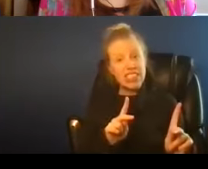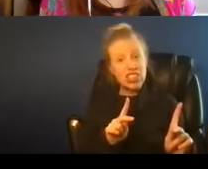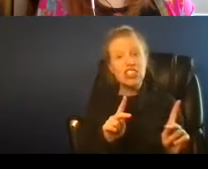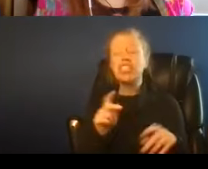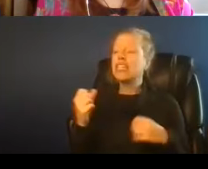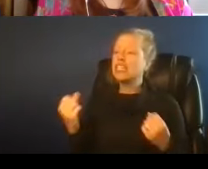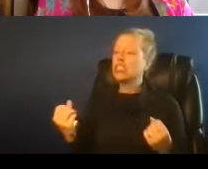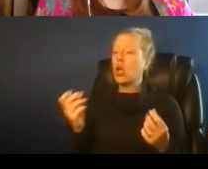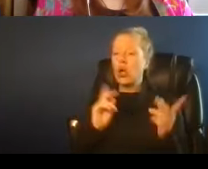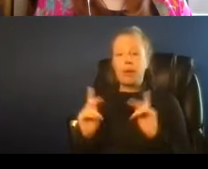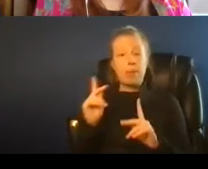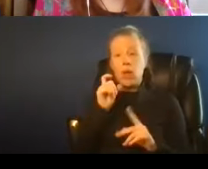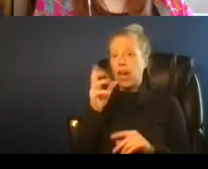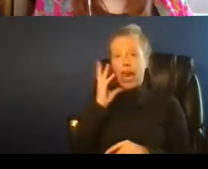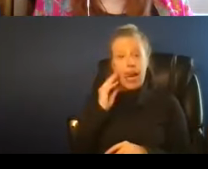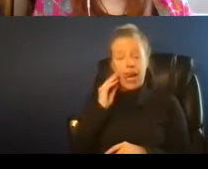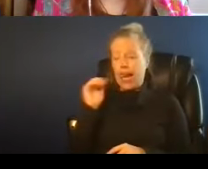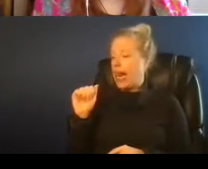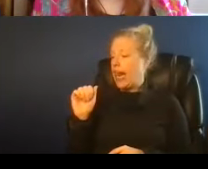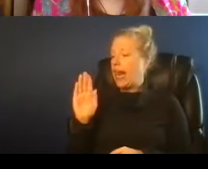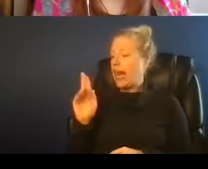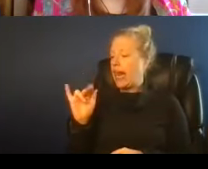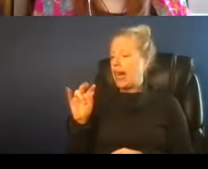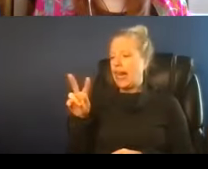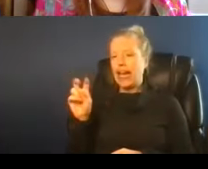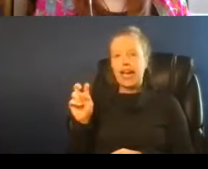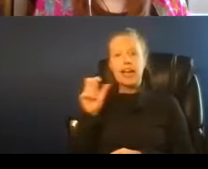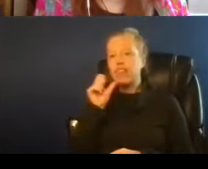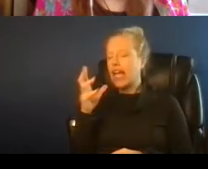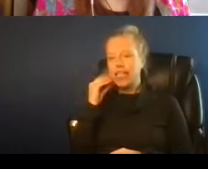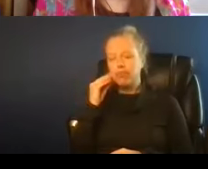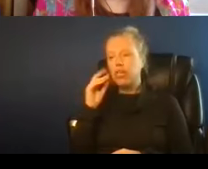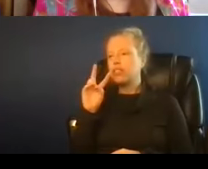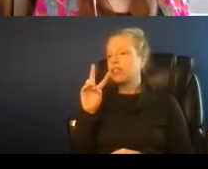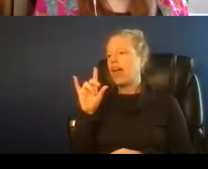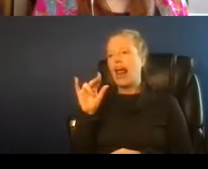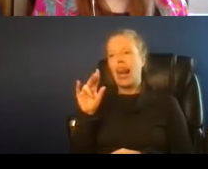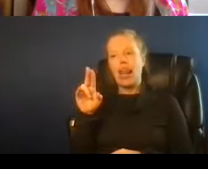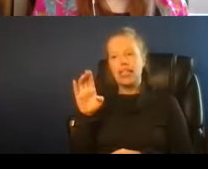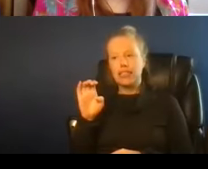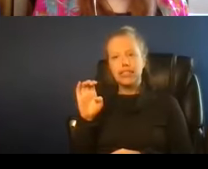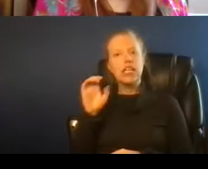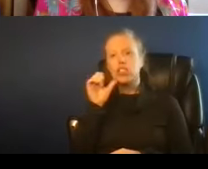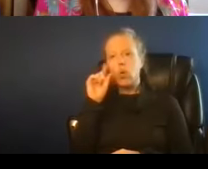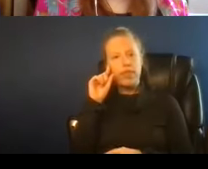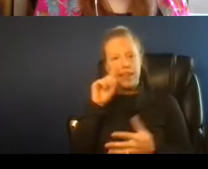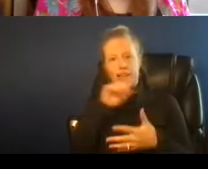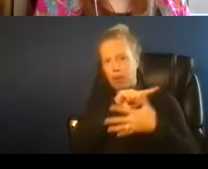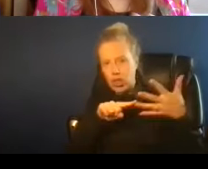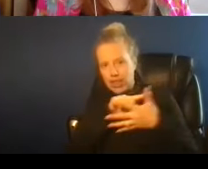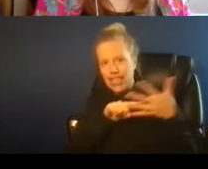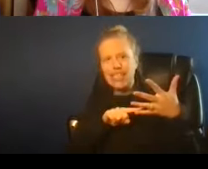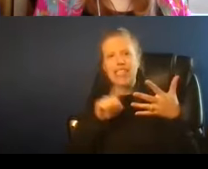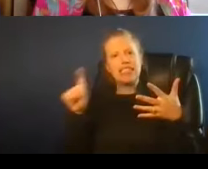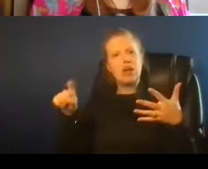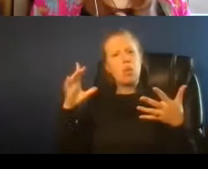So people who aren't in abusive relationships or haven't experienced violence tend not to think about these things as necessary